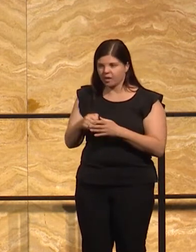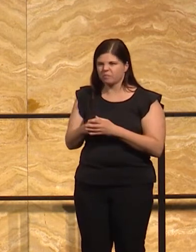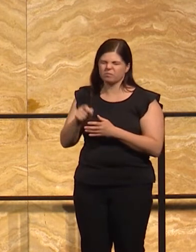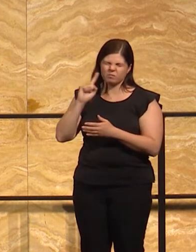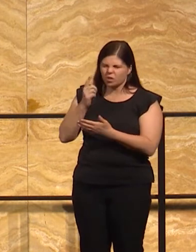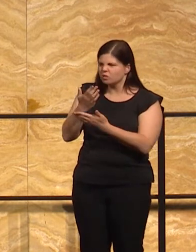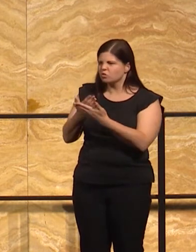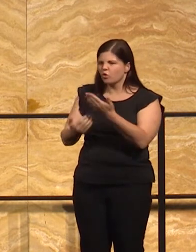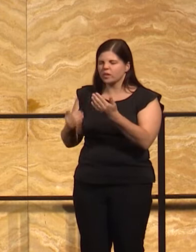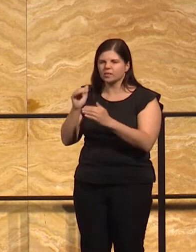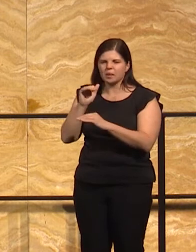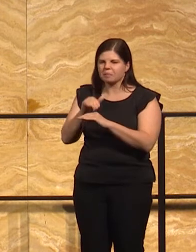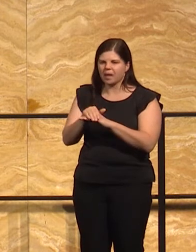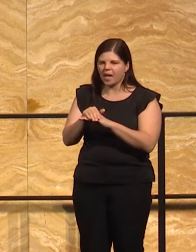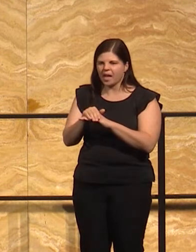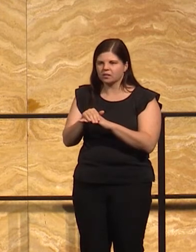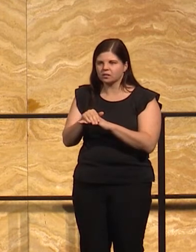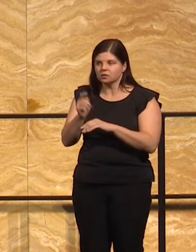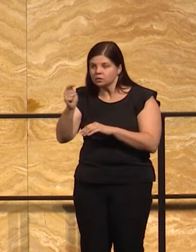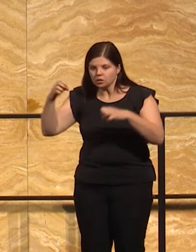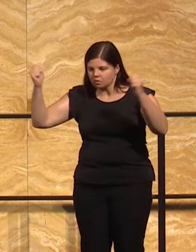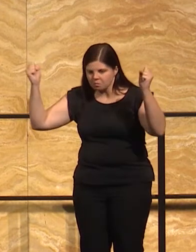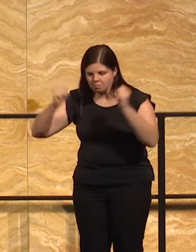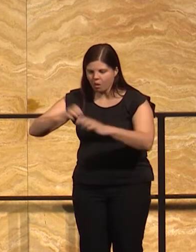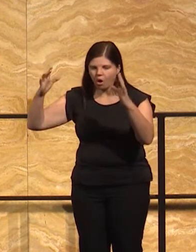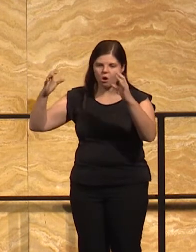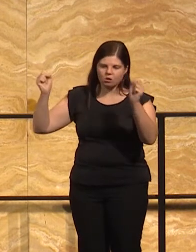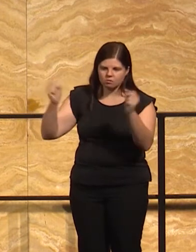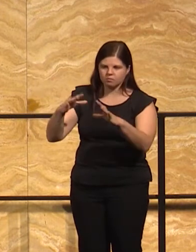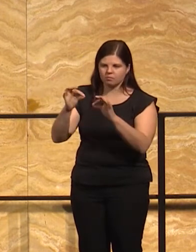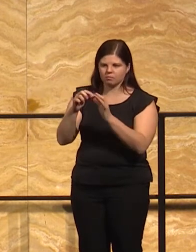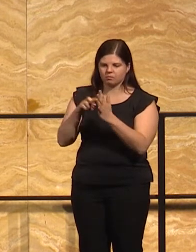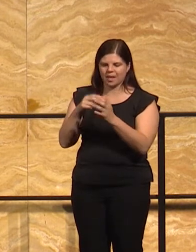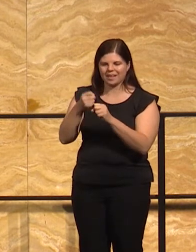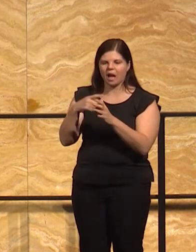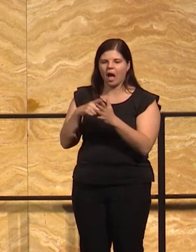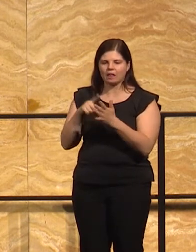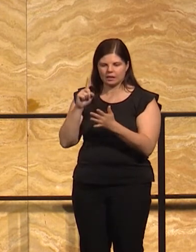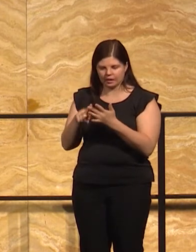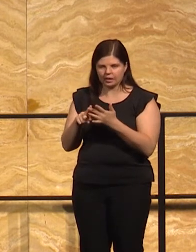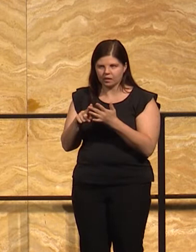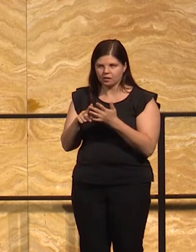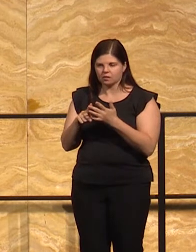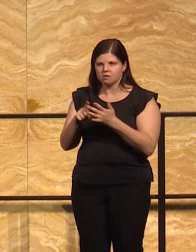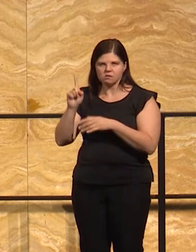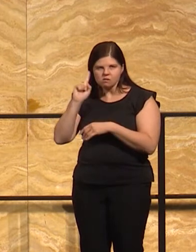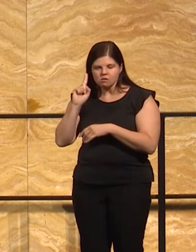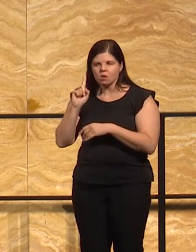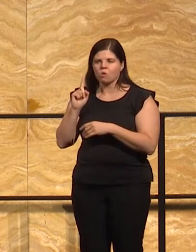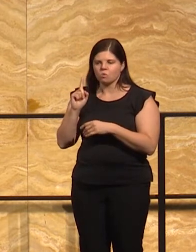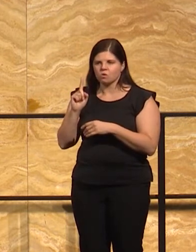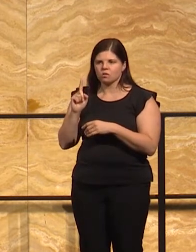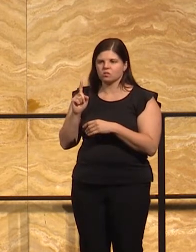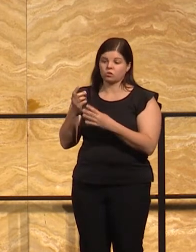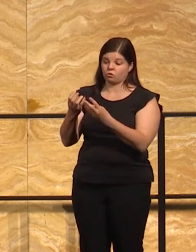about imminent bombing of Benghazi. So a resolution